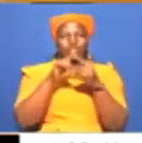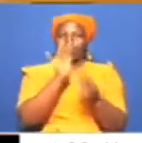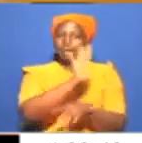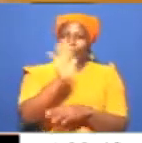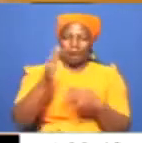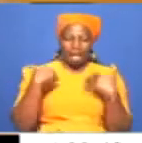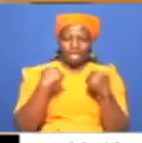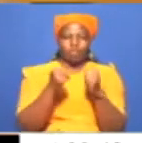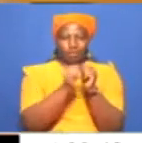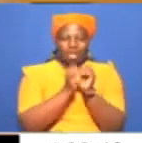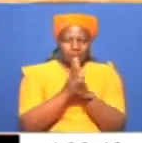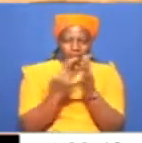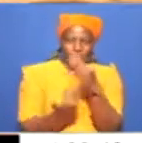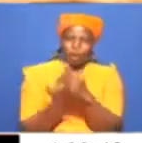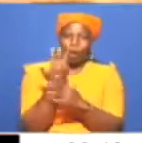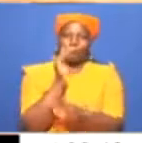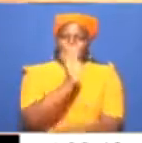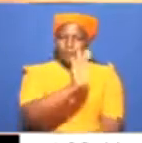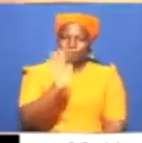their crops.